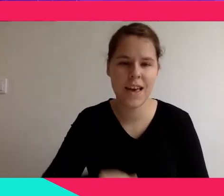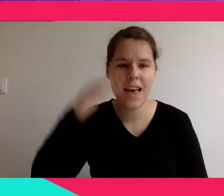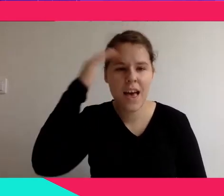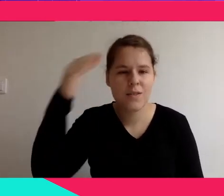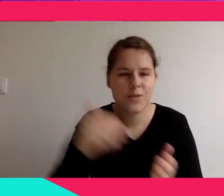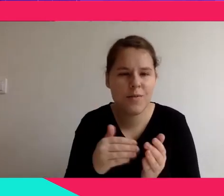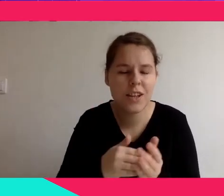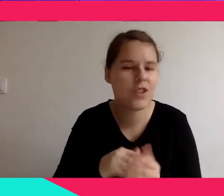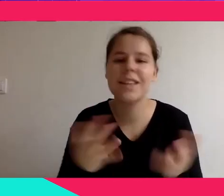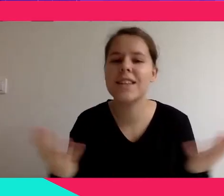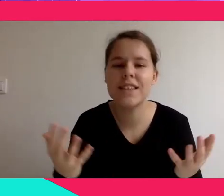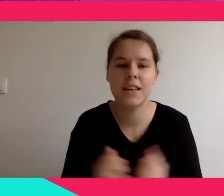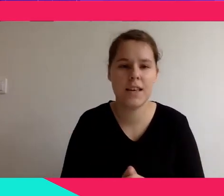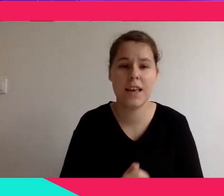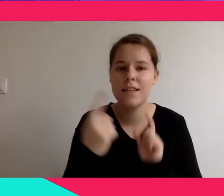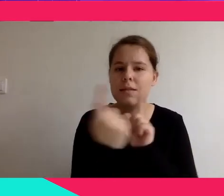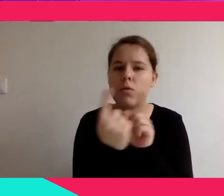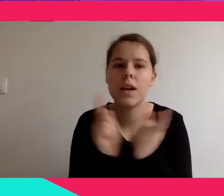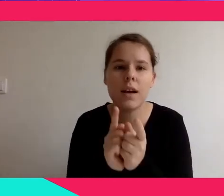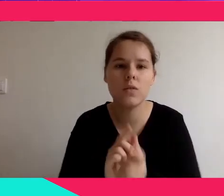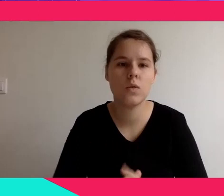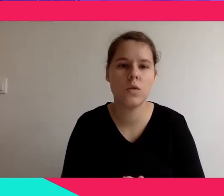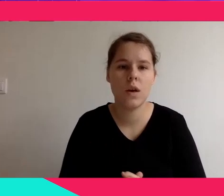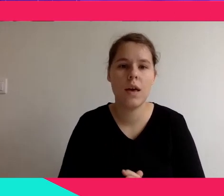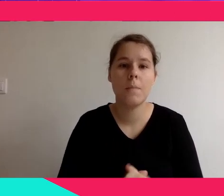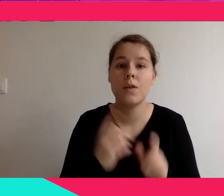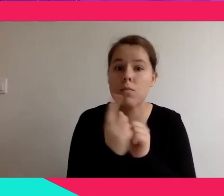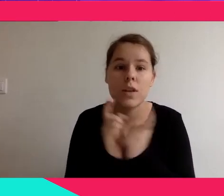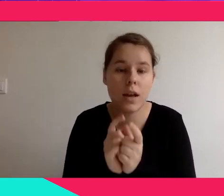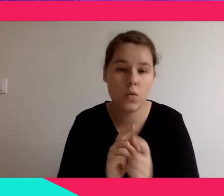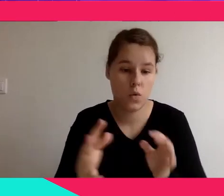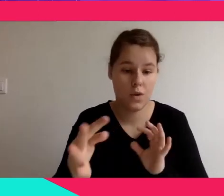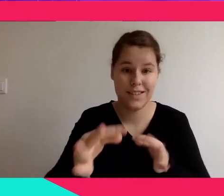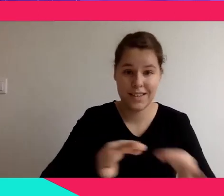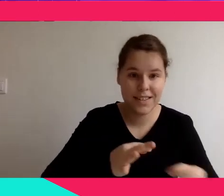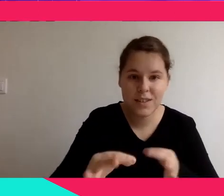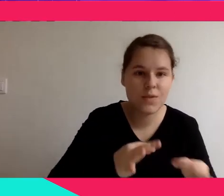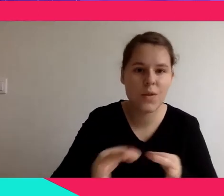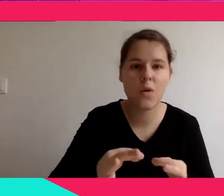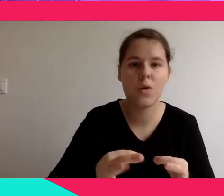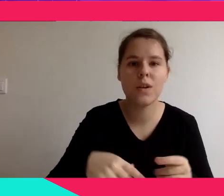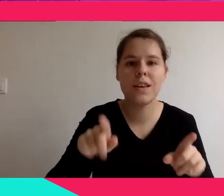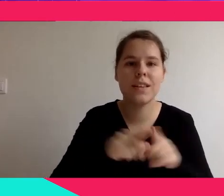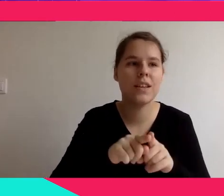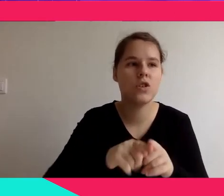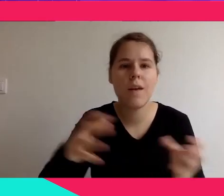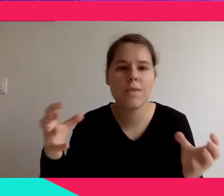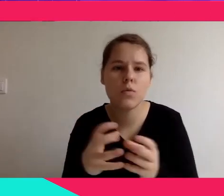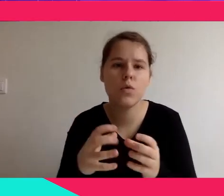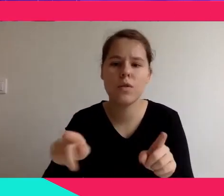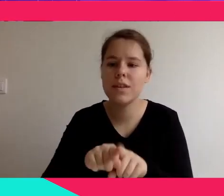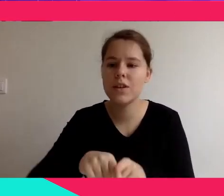our shared history and our personal histories. And if we can help people